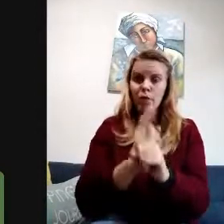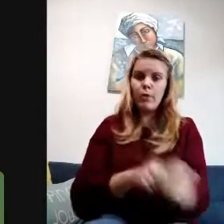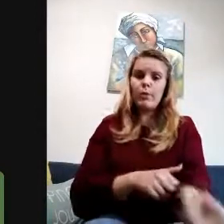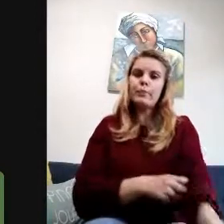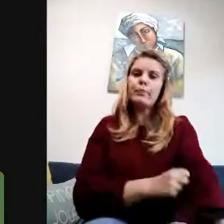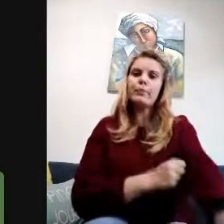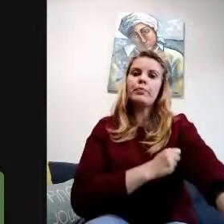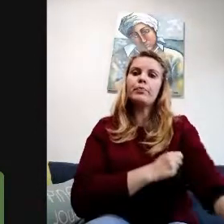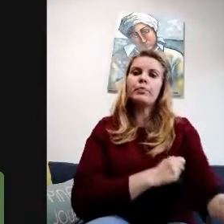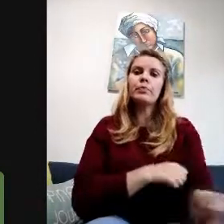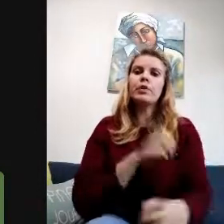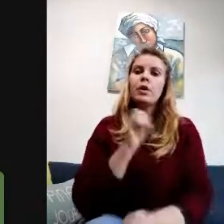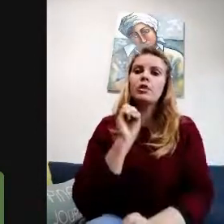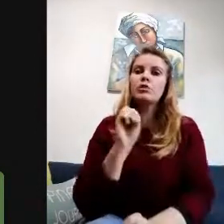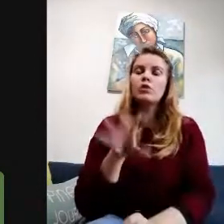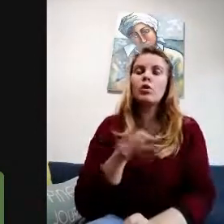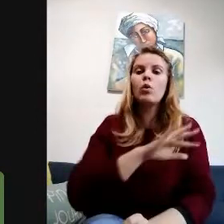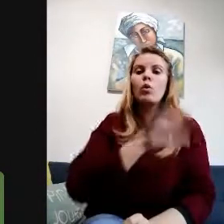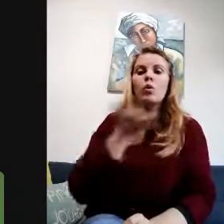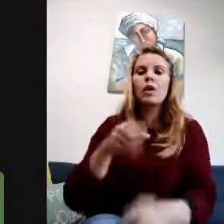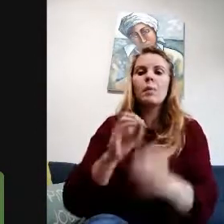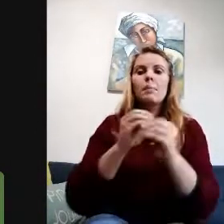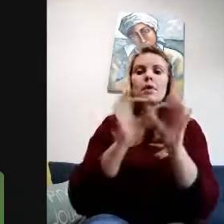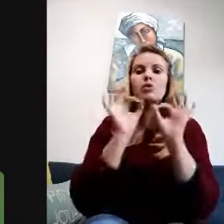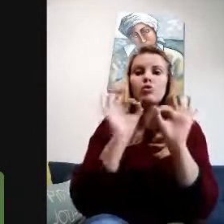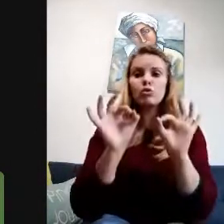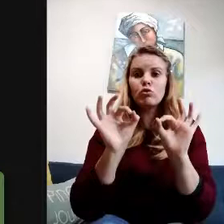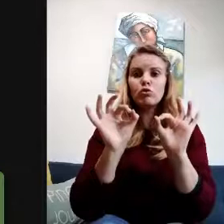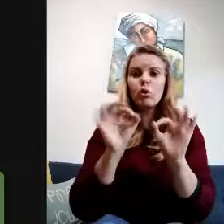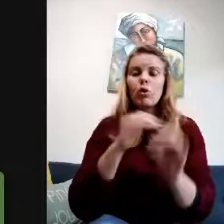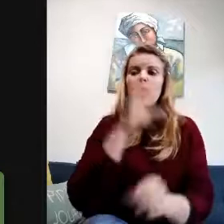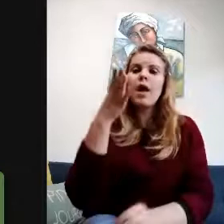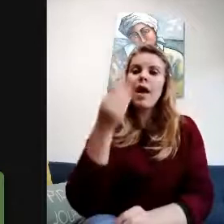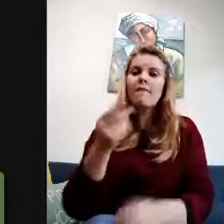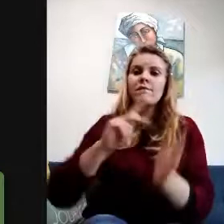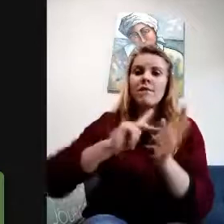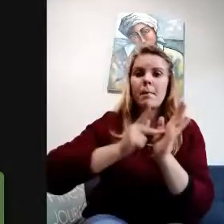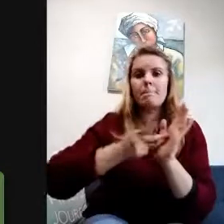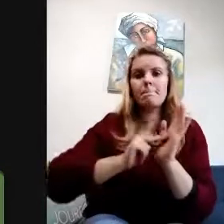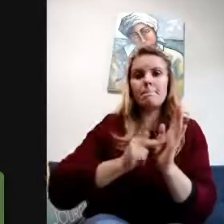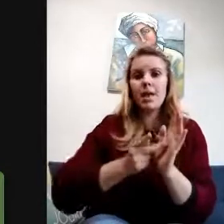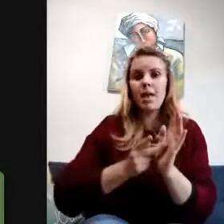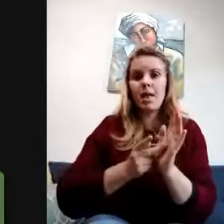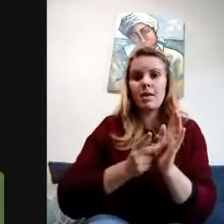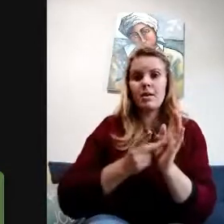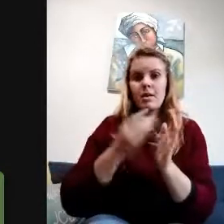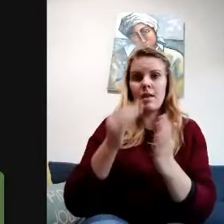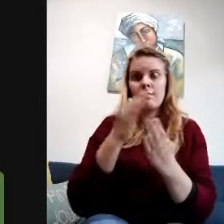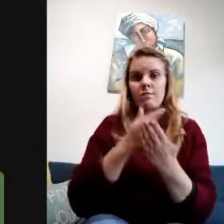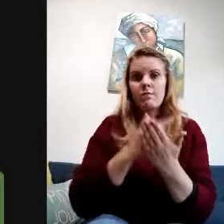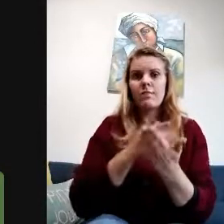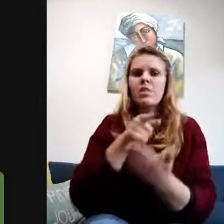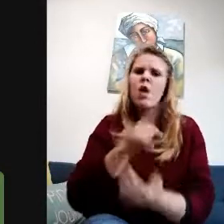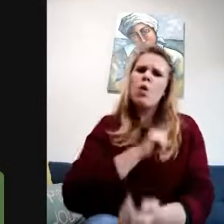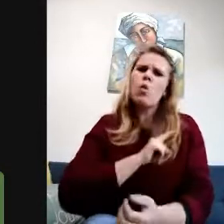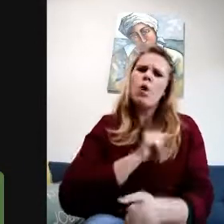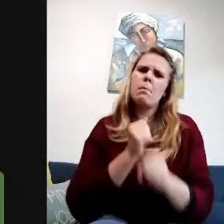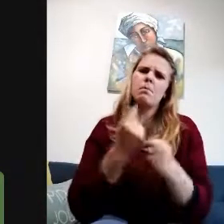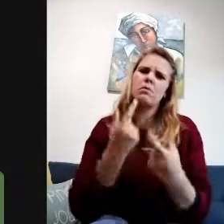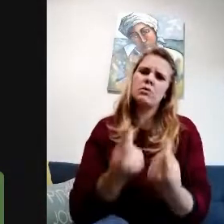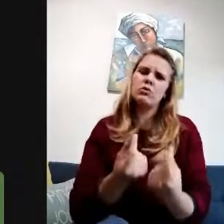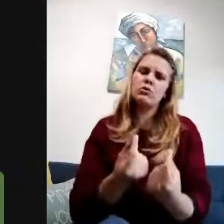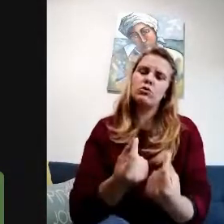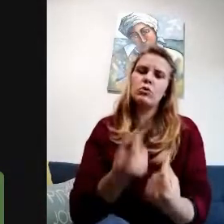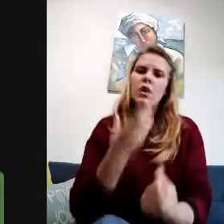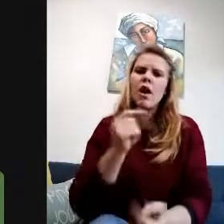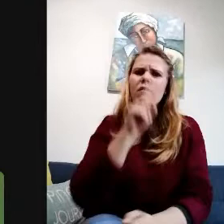So we need to make sure that we have a risk mitigating plan in place. And that's why we do it, guys. We've also had some questions